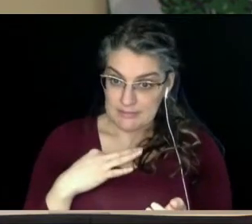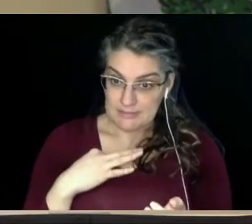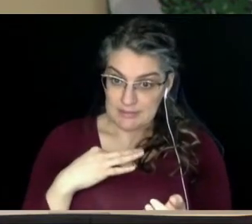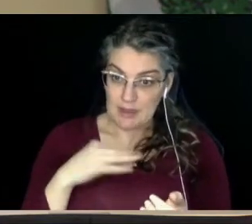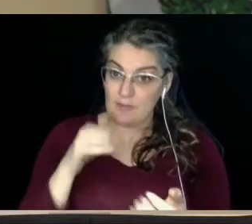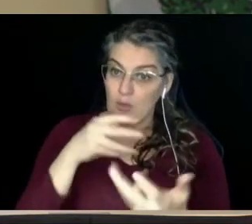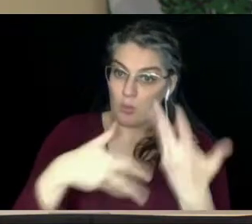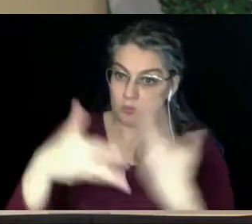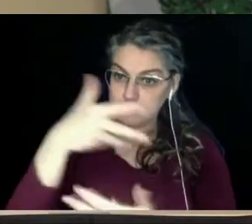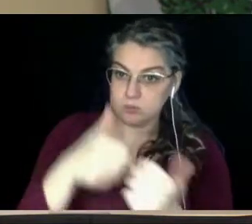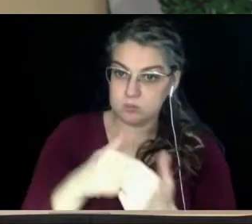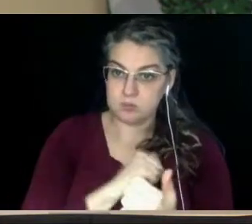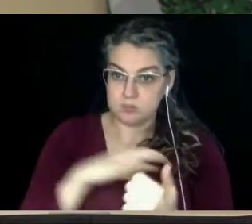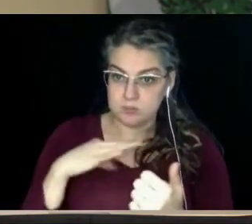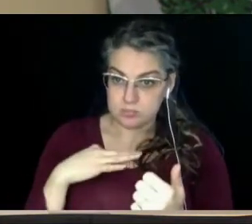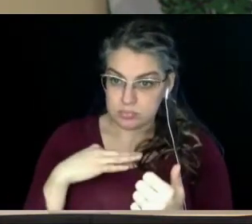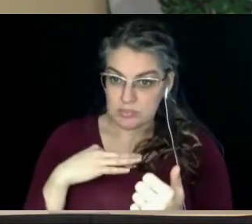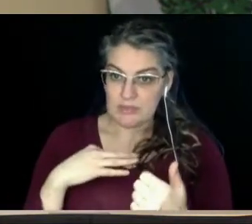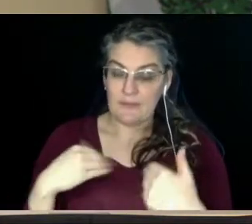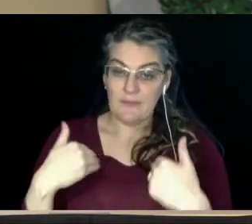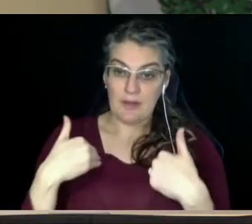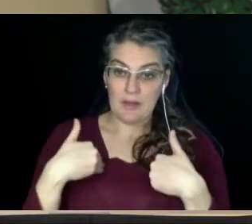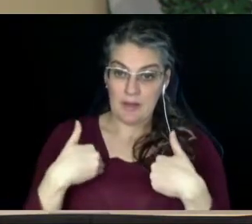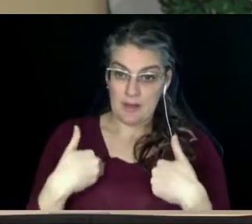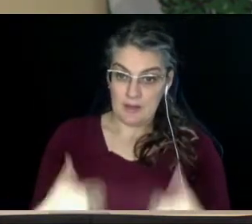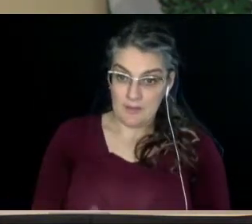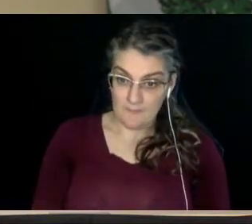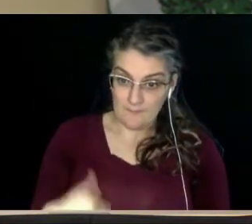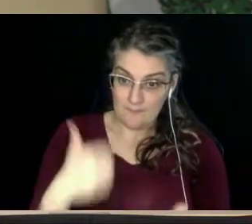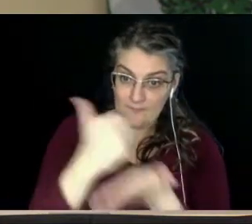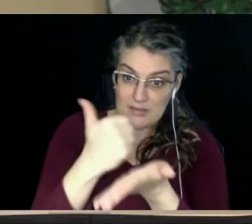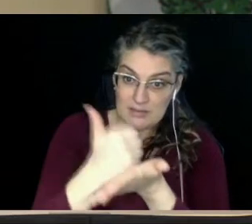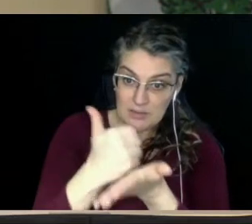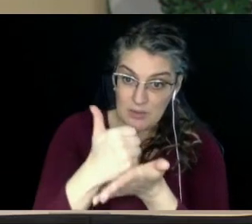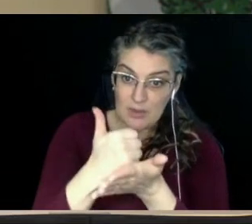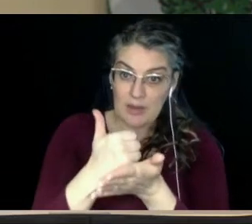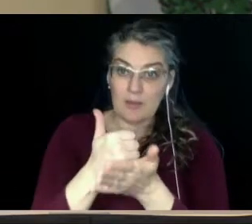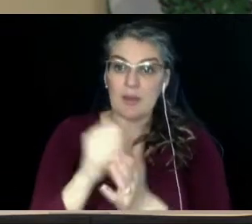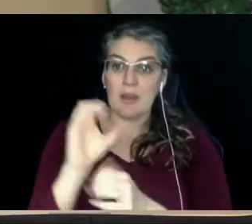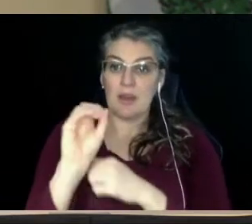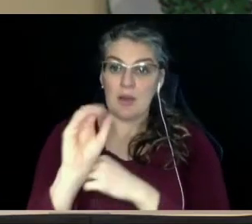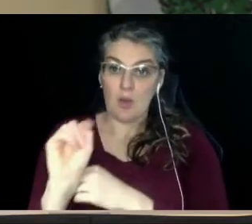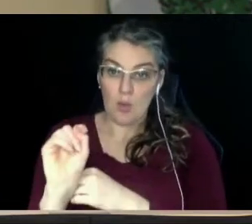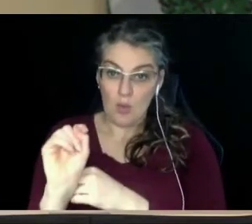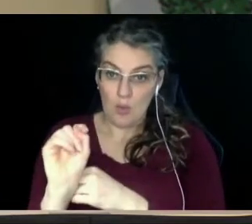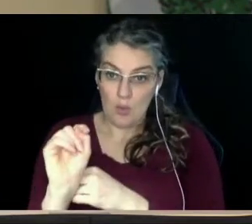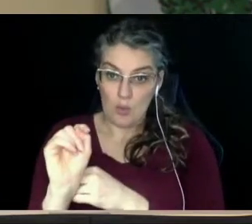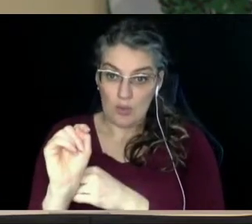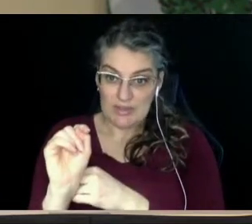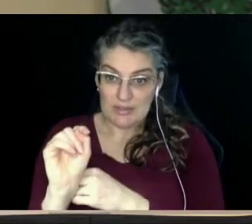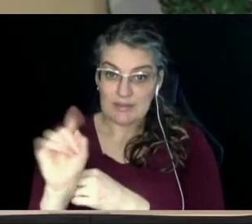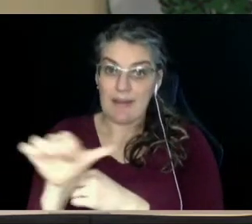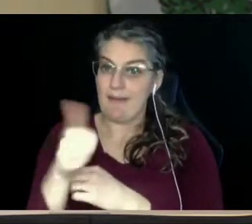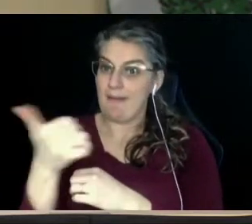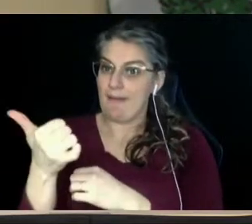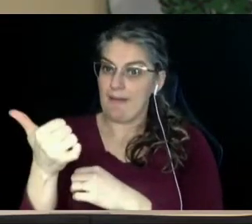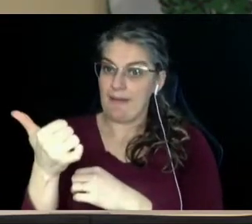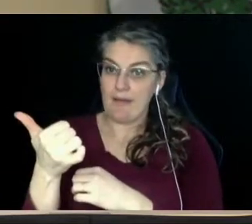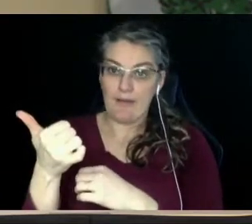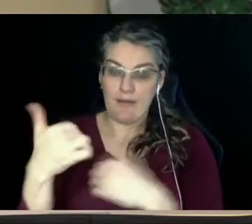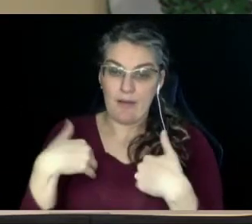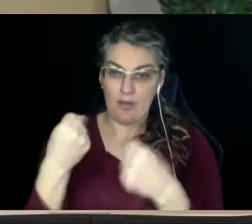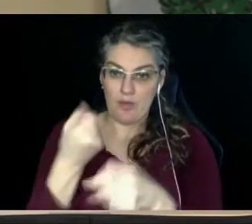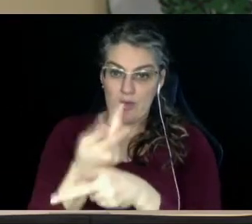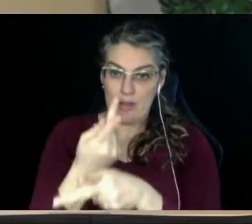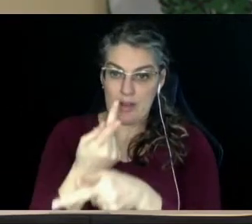patients, physiotherapy, occupational therapy clinicians and staff, and any other healthcare providers who are in a clinical setting